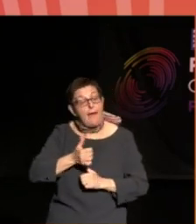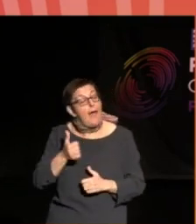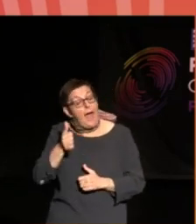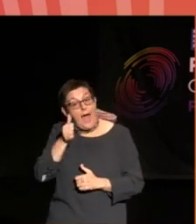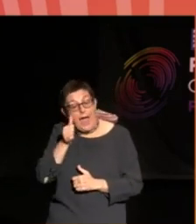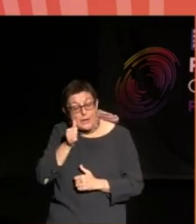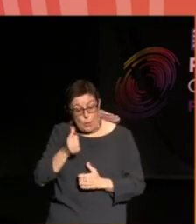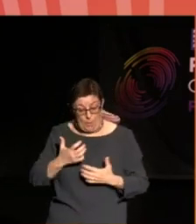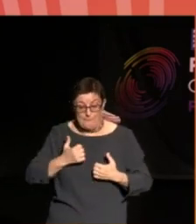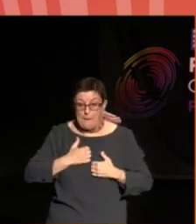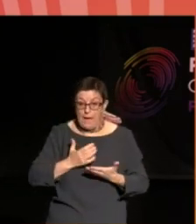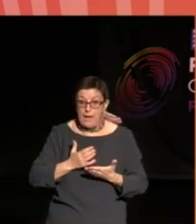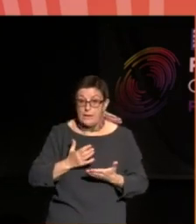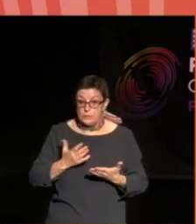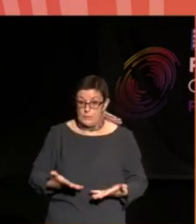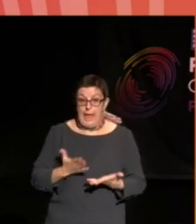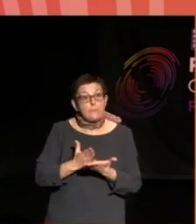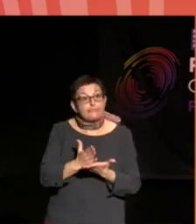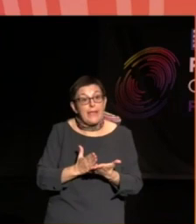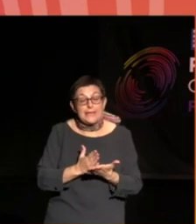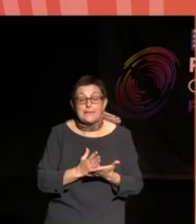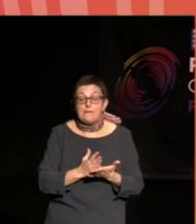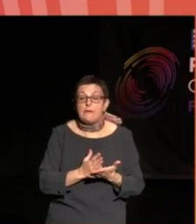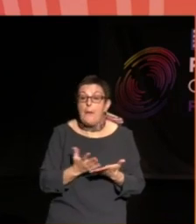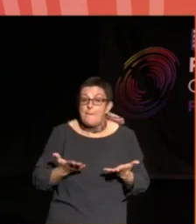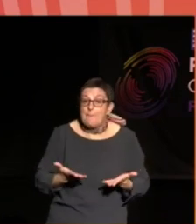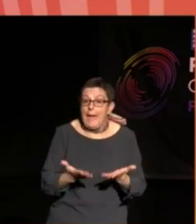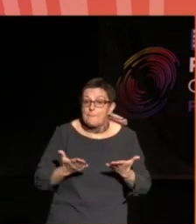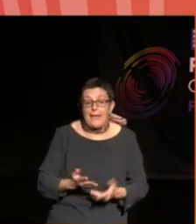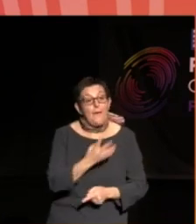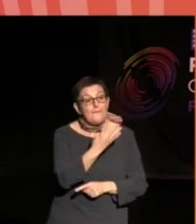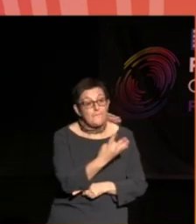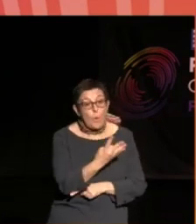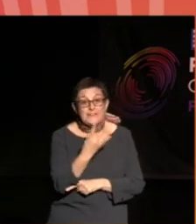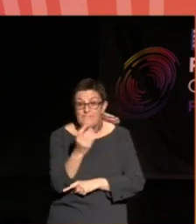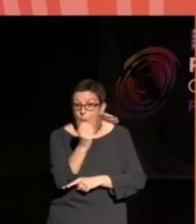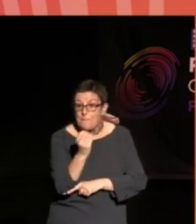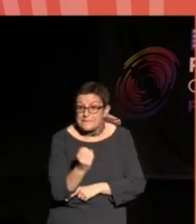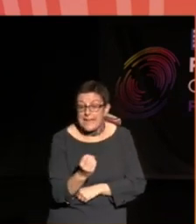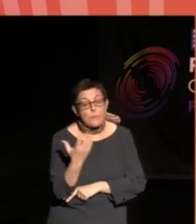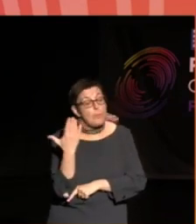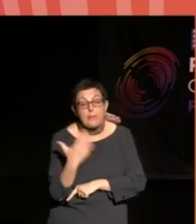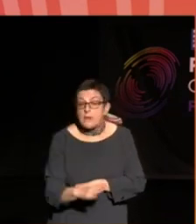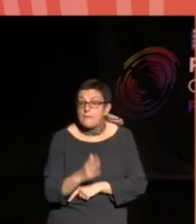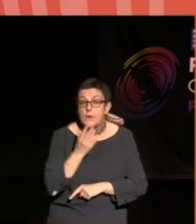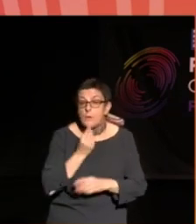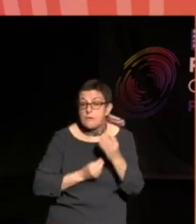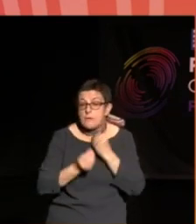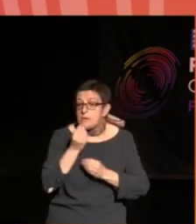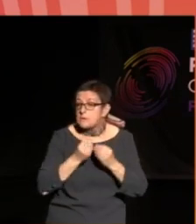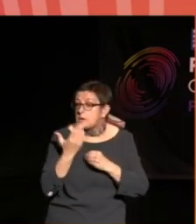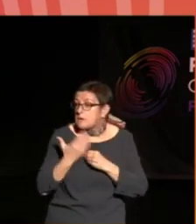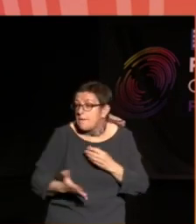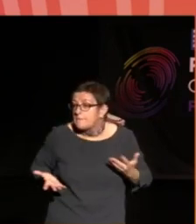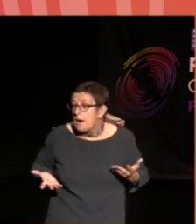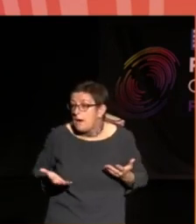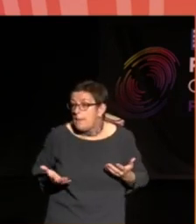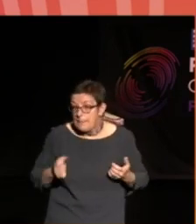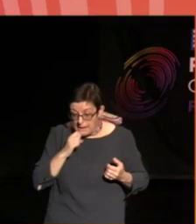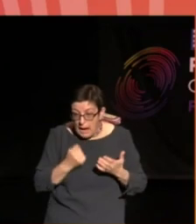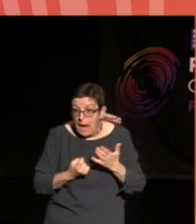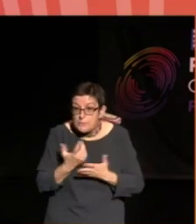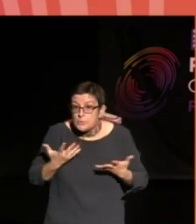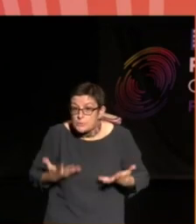baked today will never be eaten, and tomorrow, and the day after, and the day after. And we've created this mad economic system where everyone in that supply chain